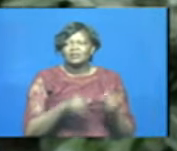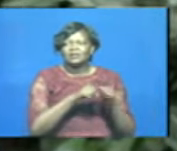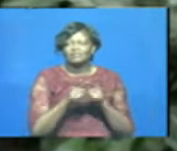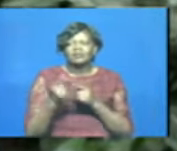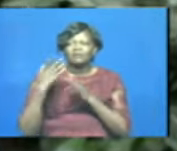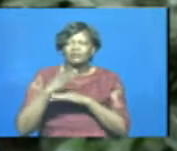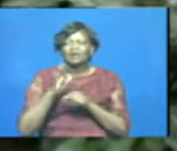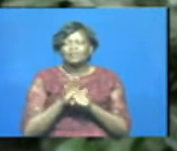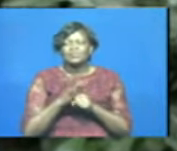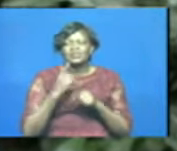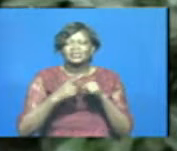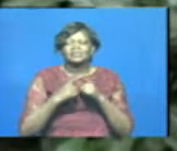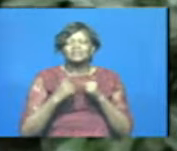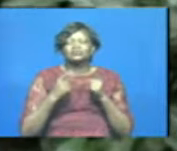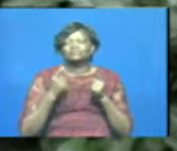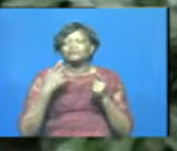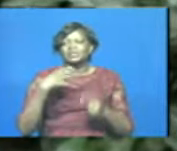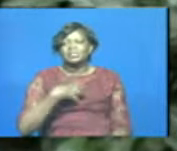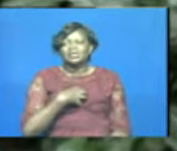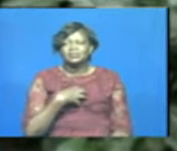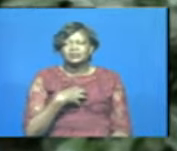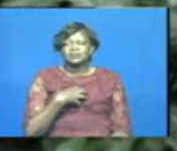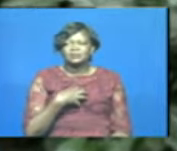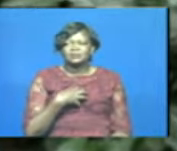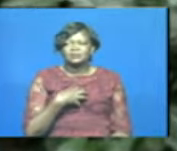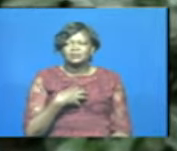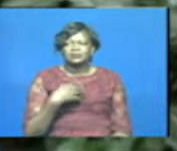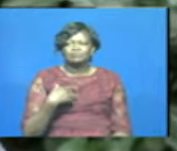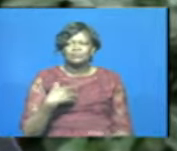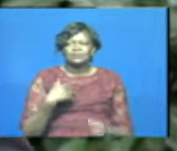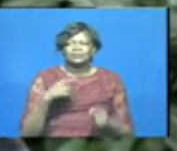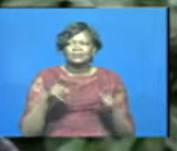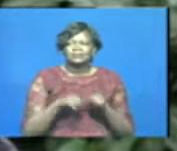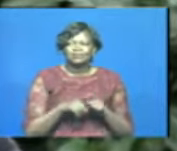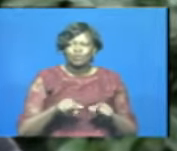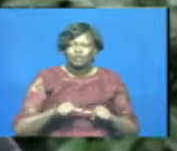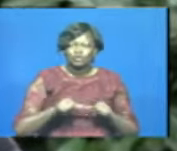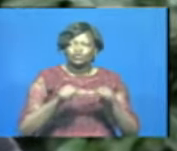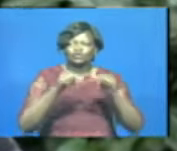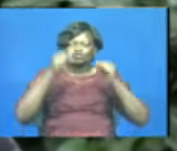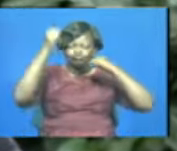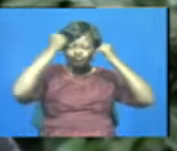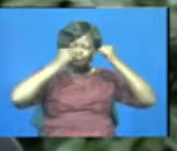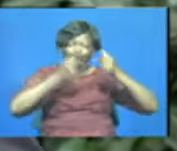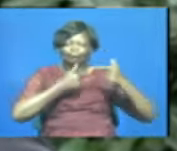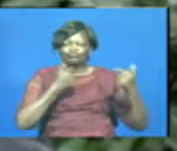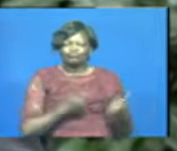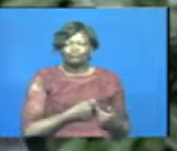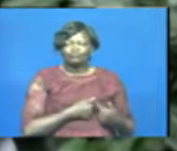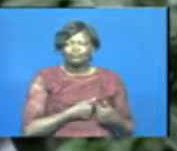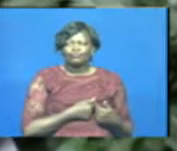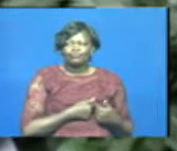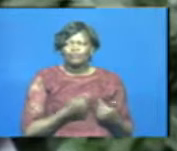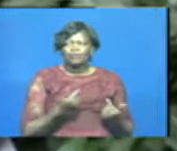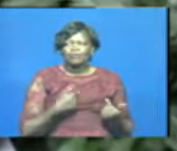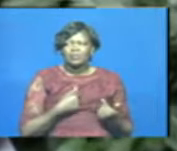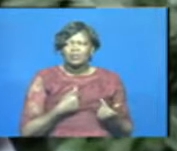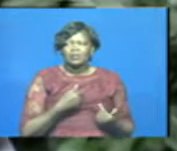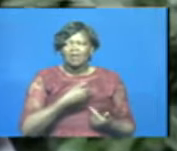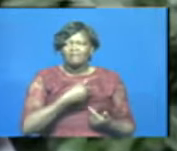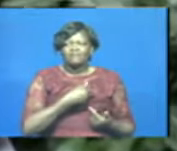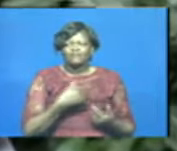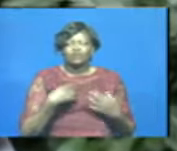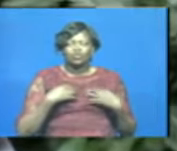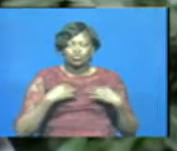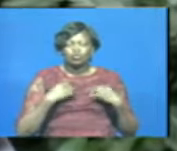years of retirement, I'm still a military man at heart. I'm wearing a civilian